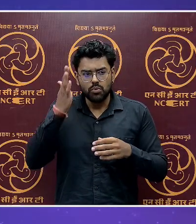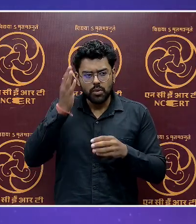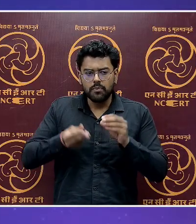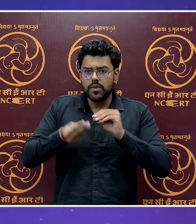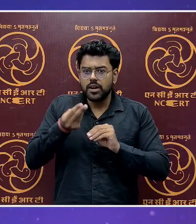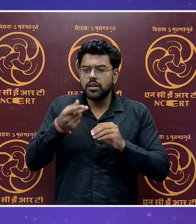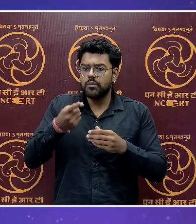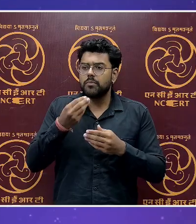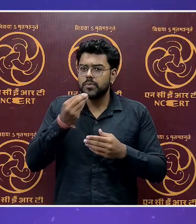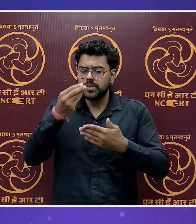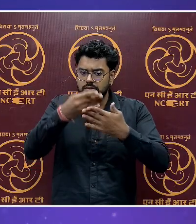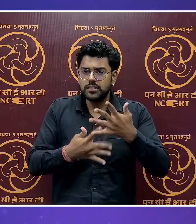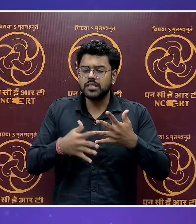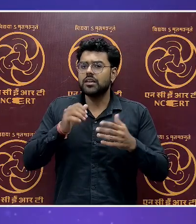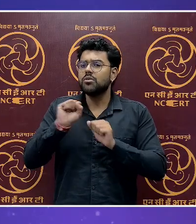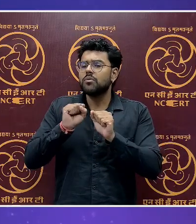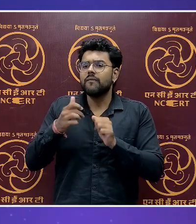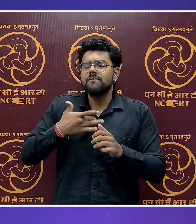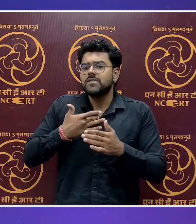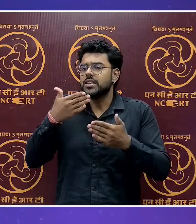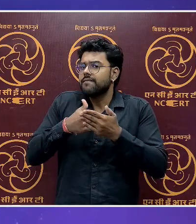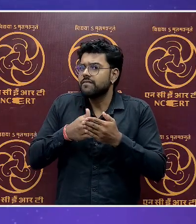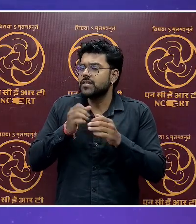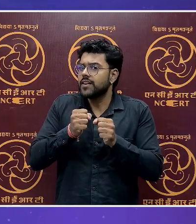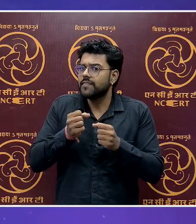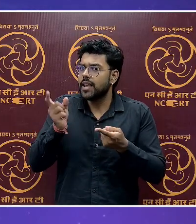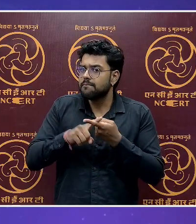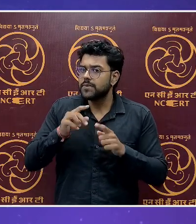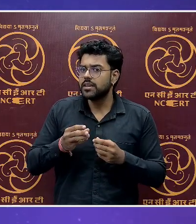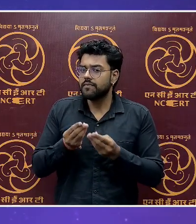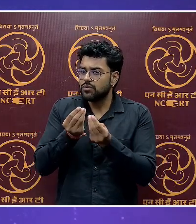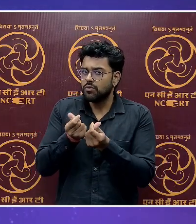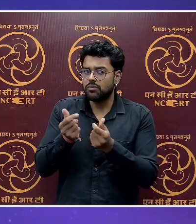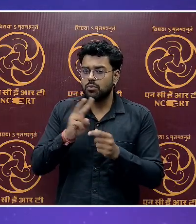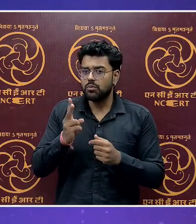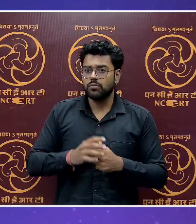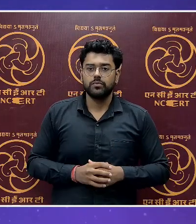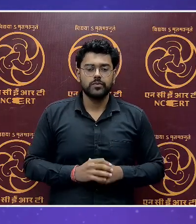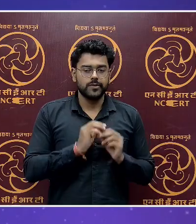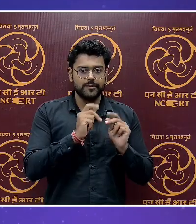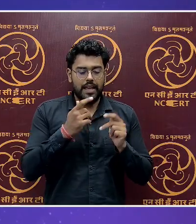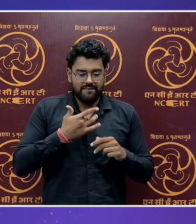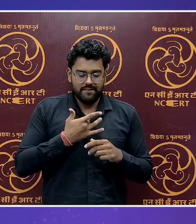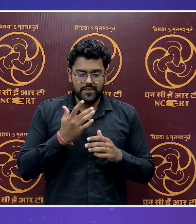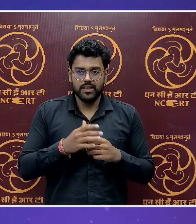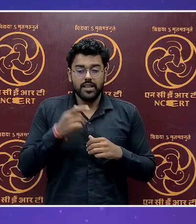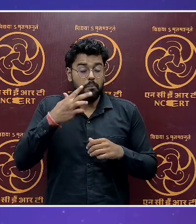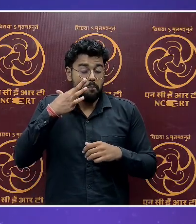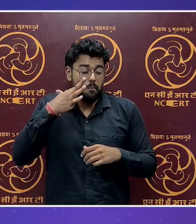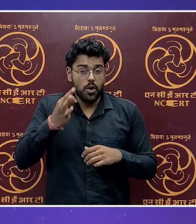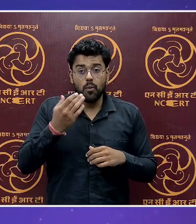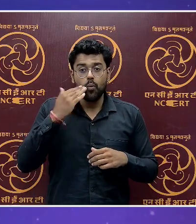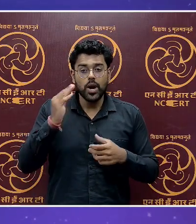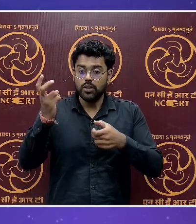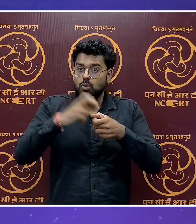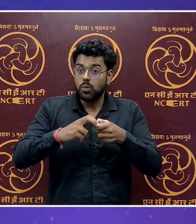So can you list some of the challenges that can be taken care of with the solutions? I think that is the most important thing. When we are logged into the